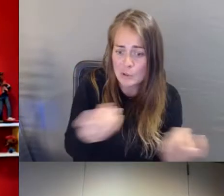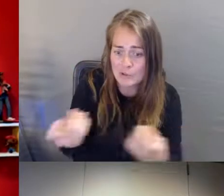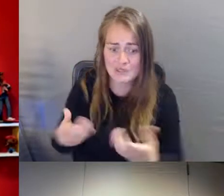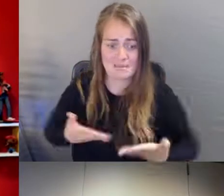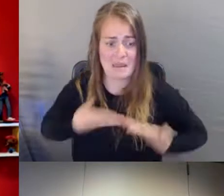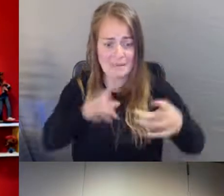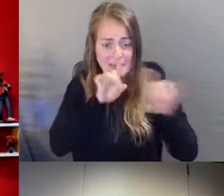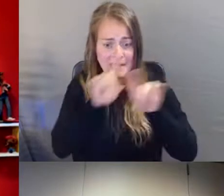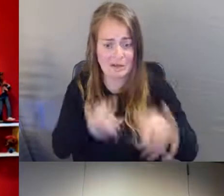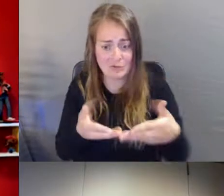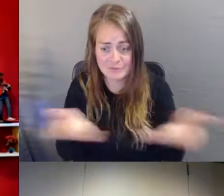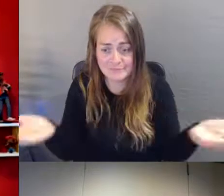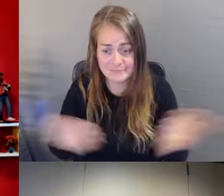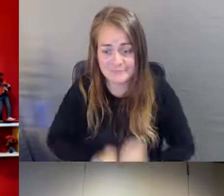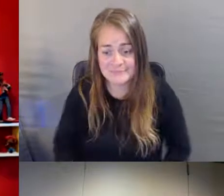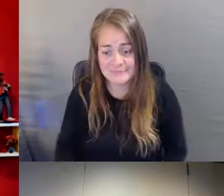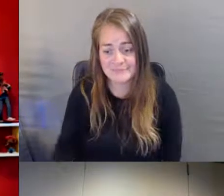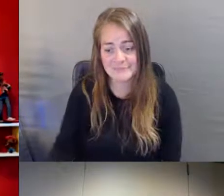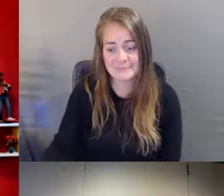it.